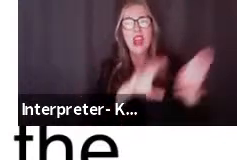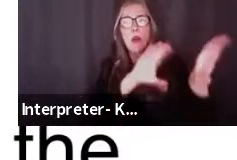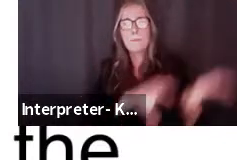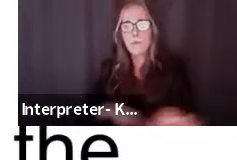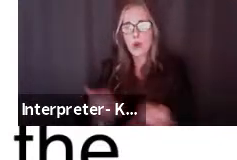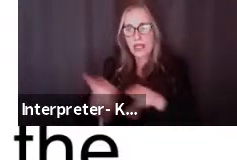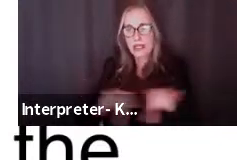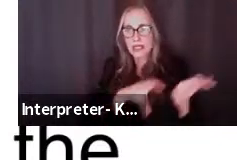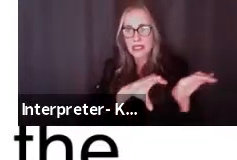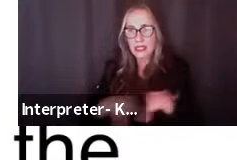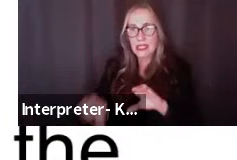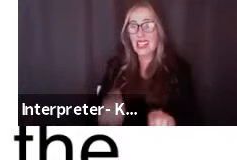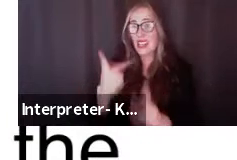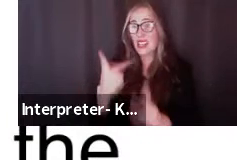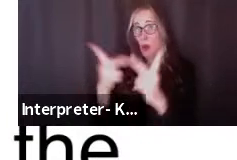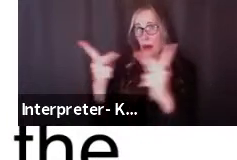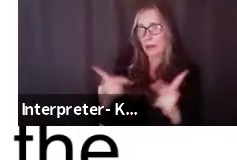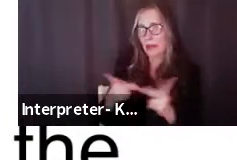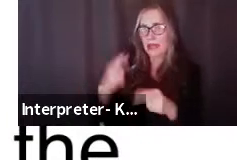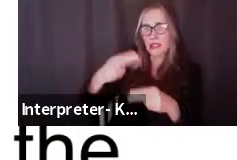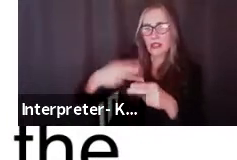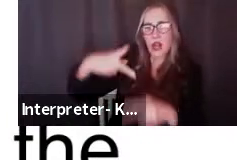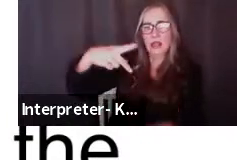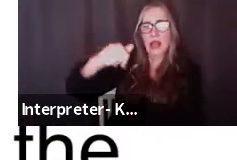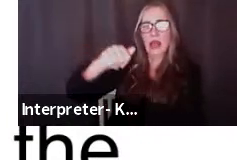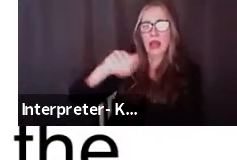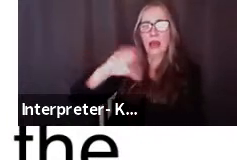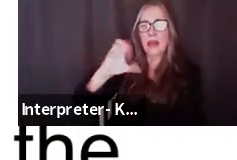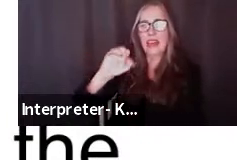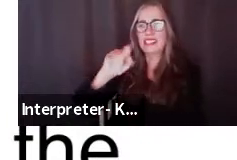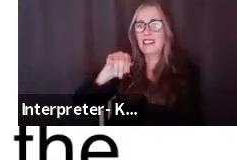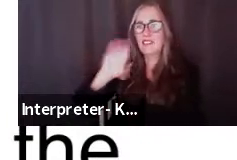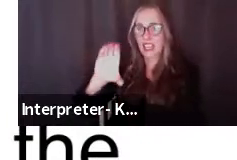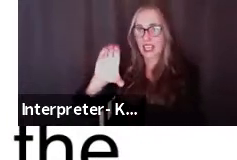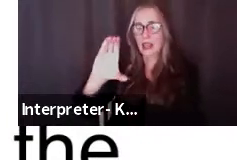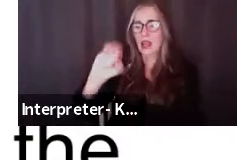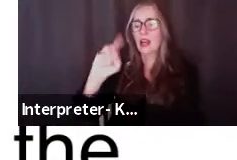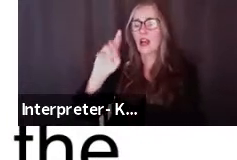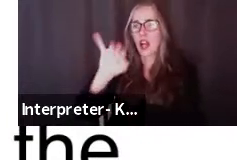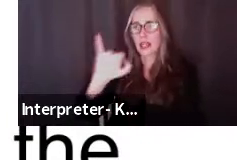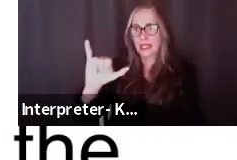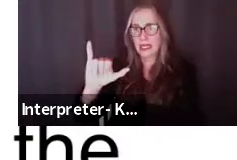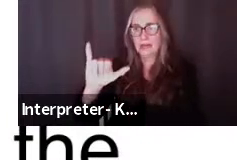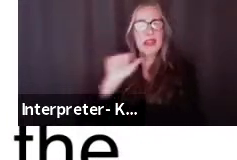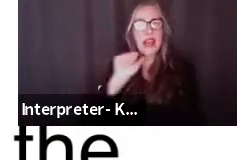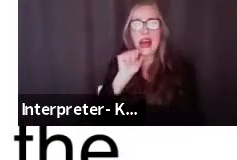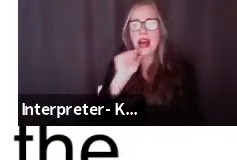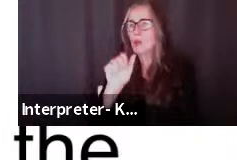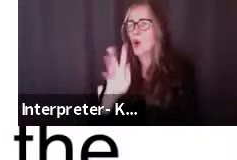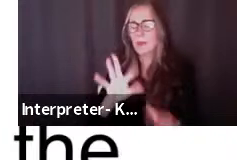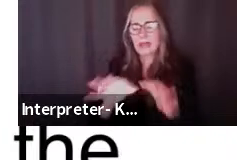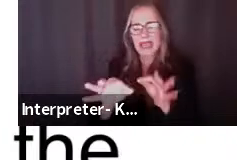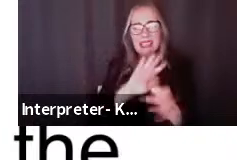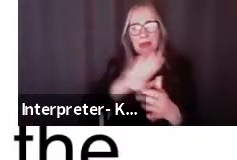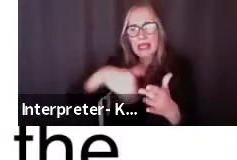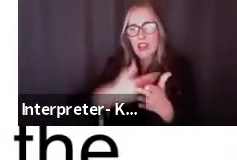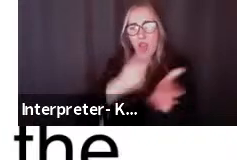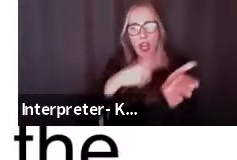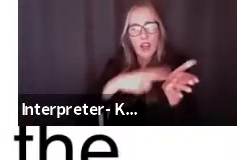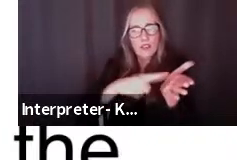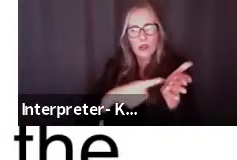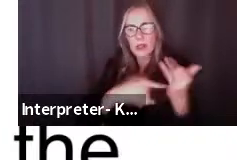called pacific colony and while i won't be talking about that research today i'm very proud to say that part of that